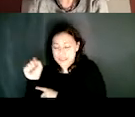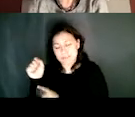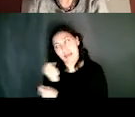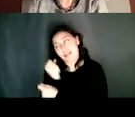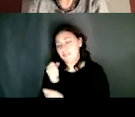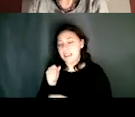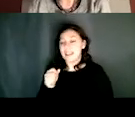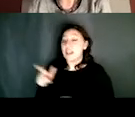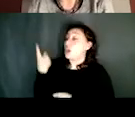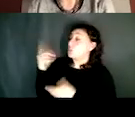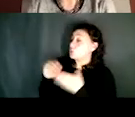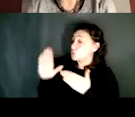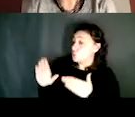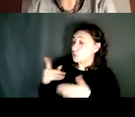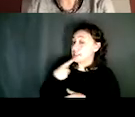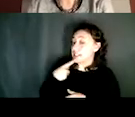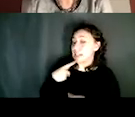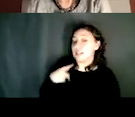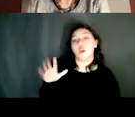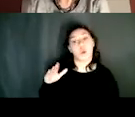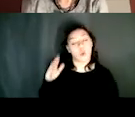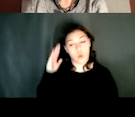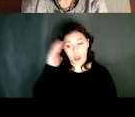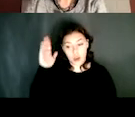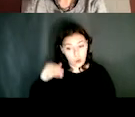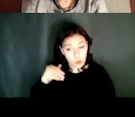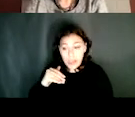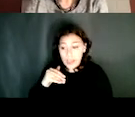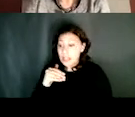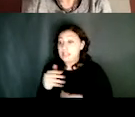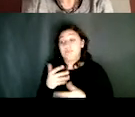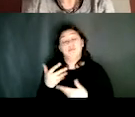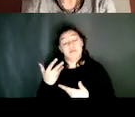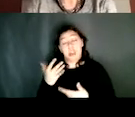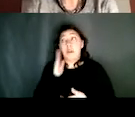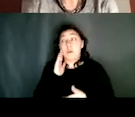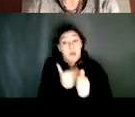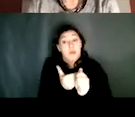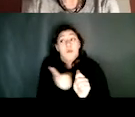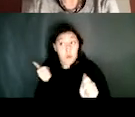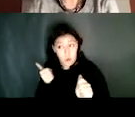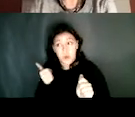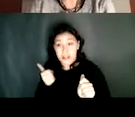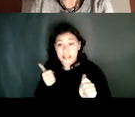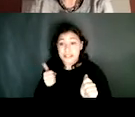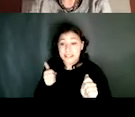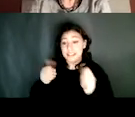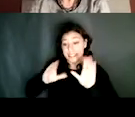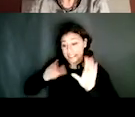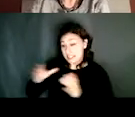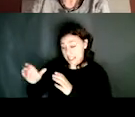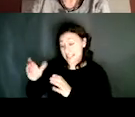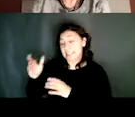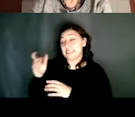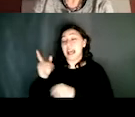I would stay away from STEM courses. However, this student found himself in Lakshmi's section and then observed how